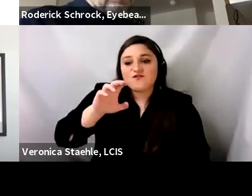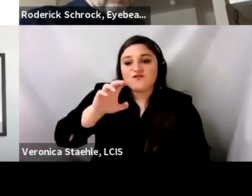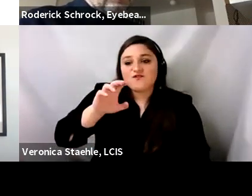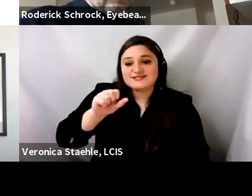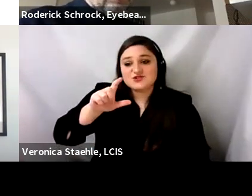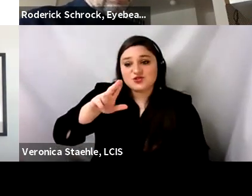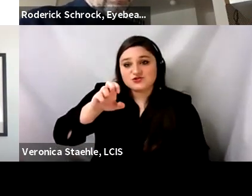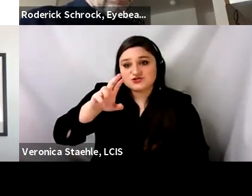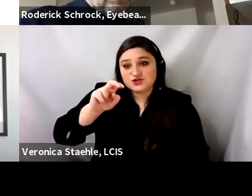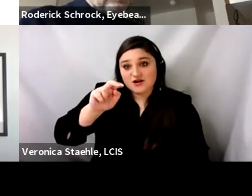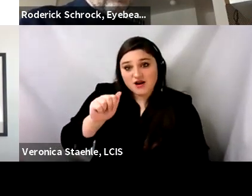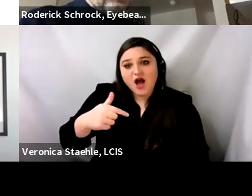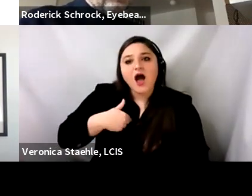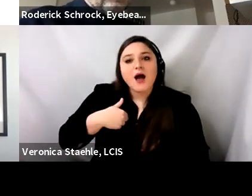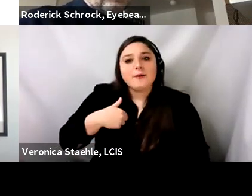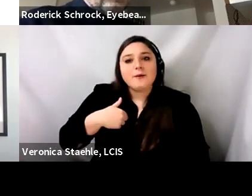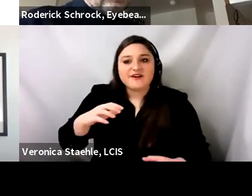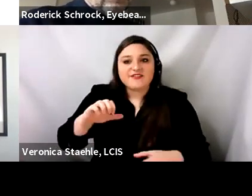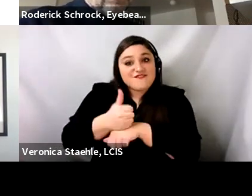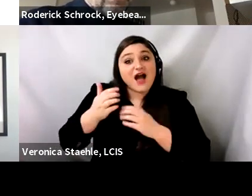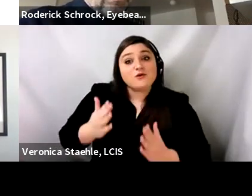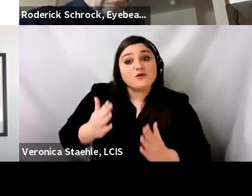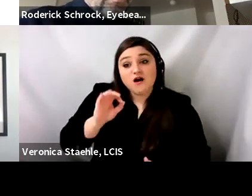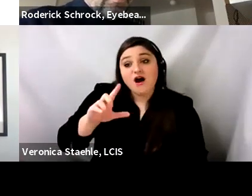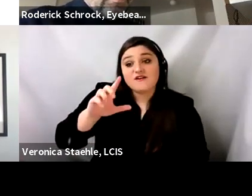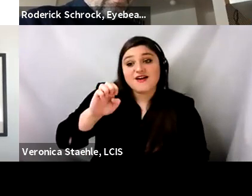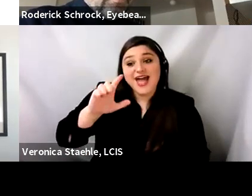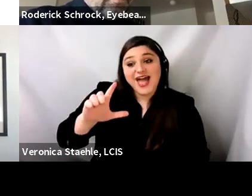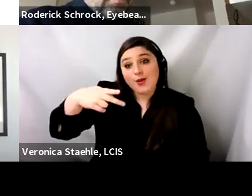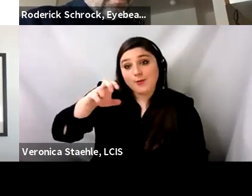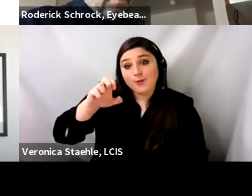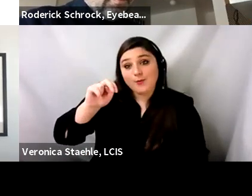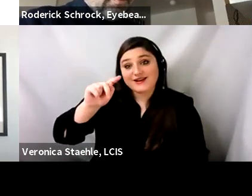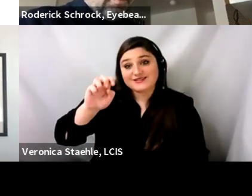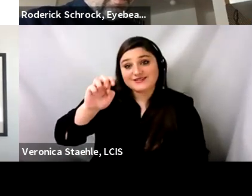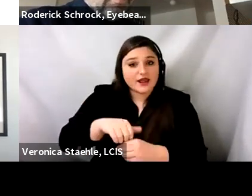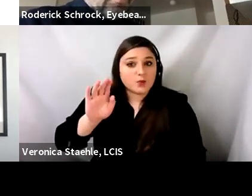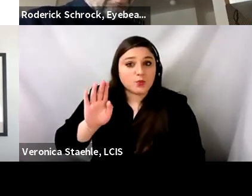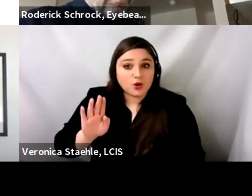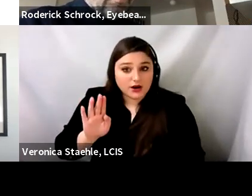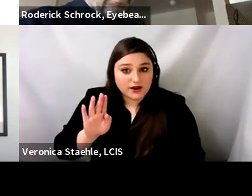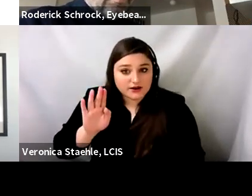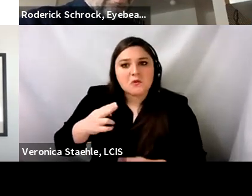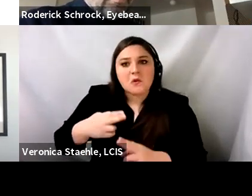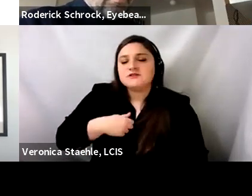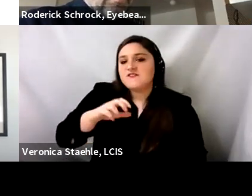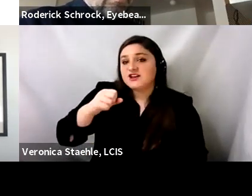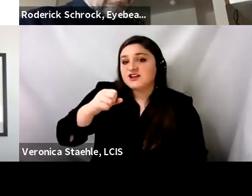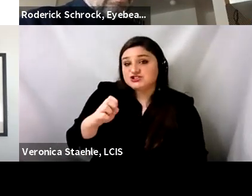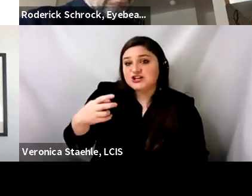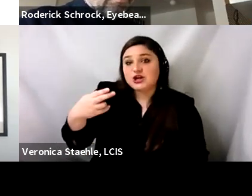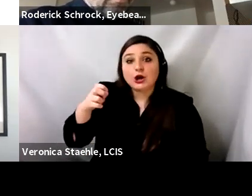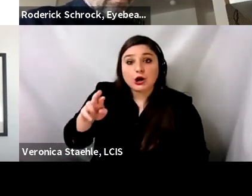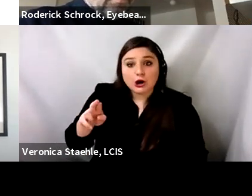president of El Puente here in Brooklyn. I use she, her pronouns. I am a woman of color of Puerto Rican